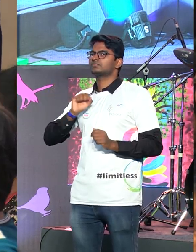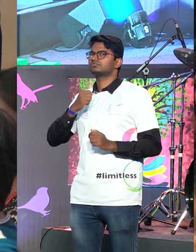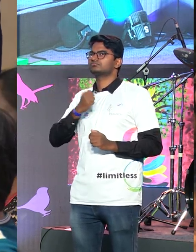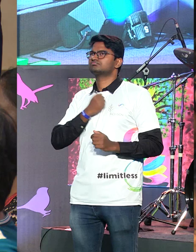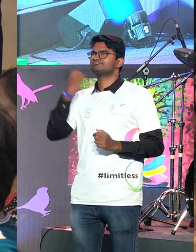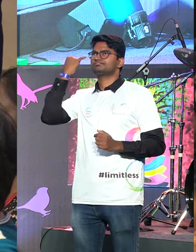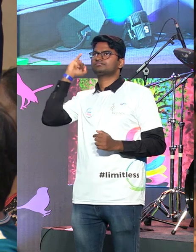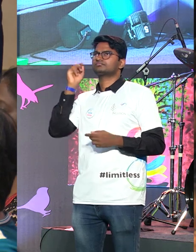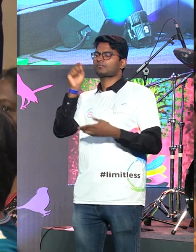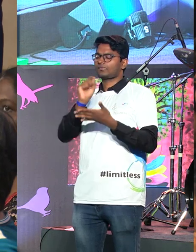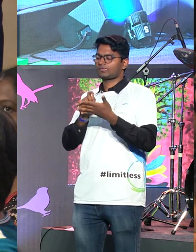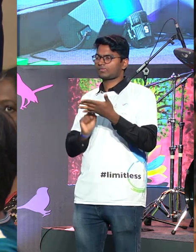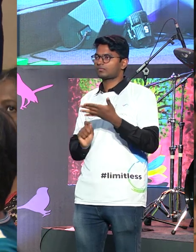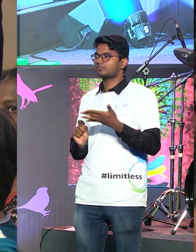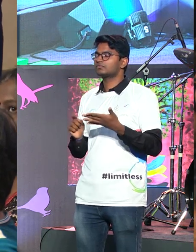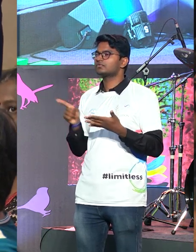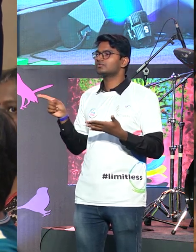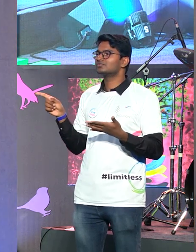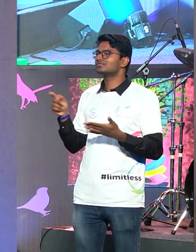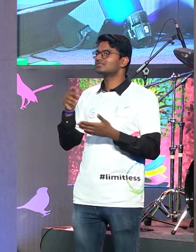what is difficult and what's your next film all about?